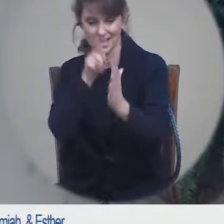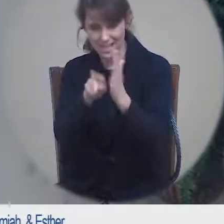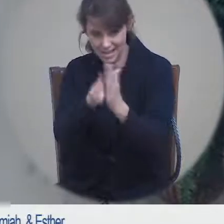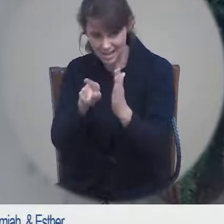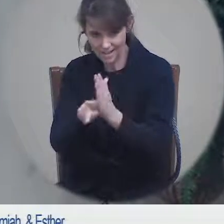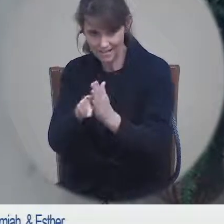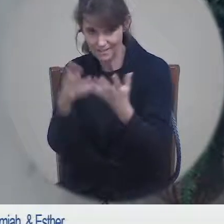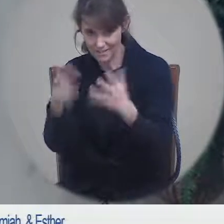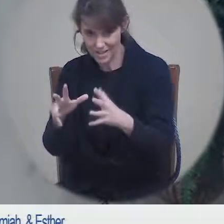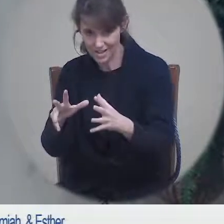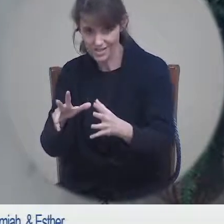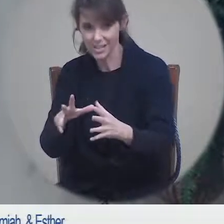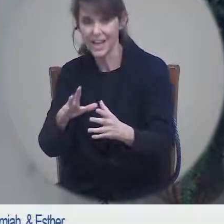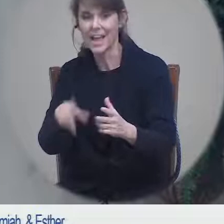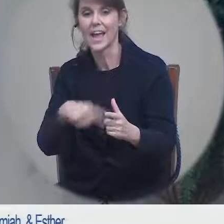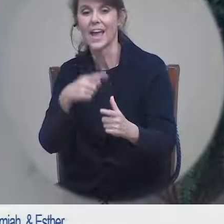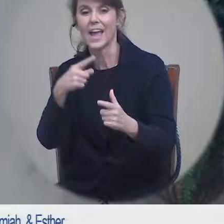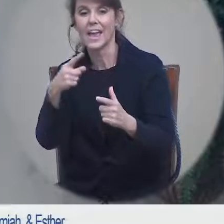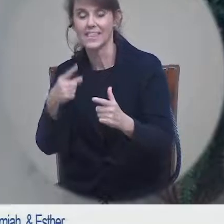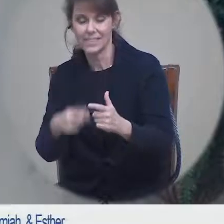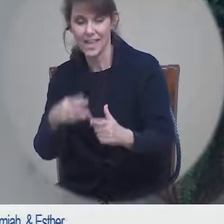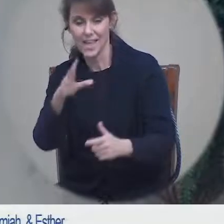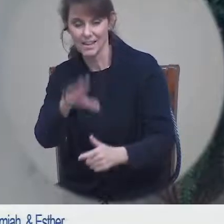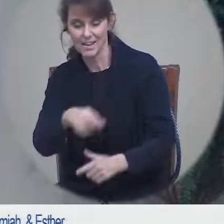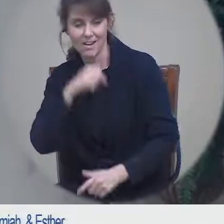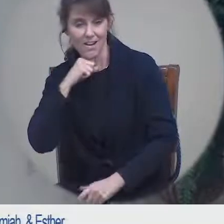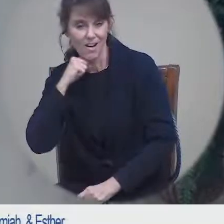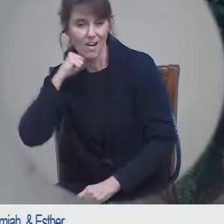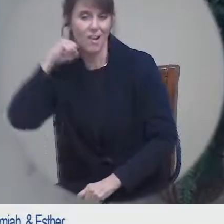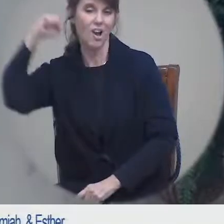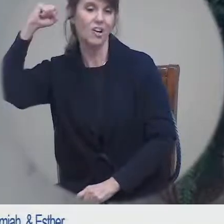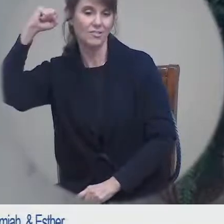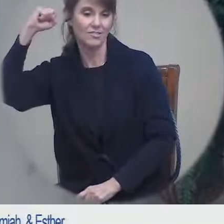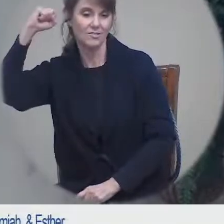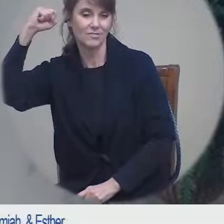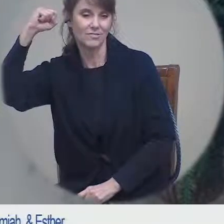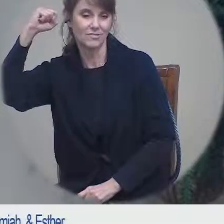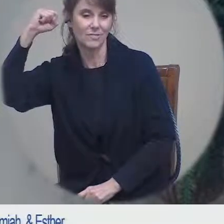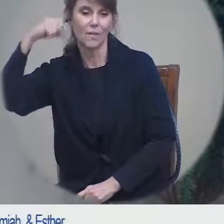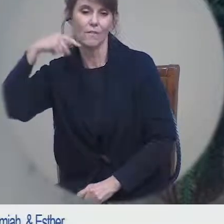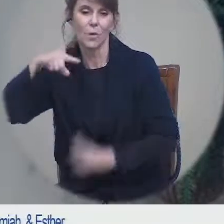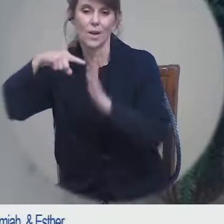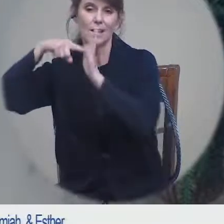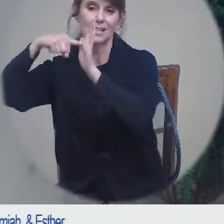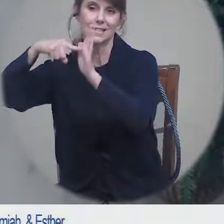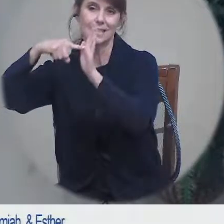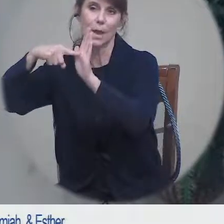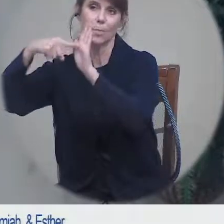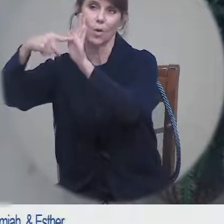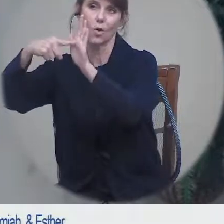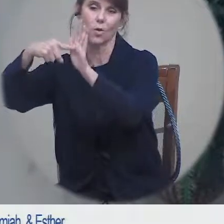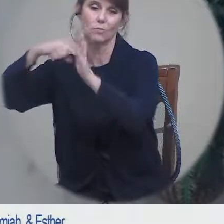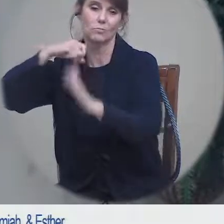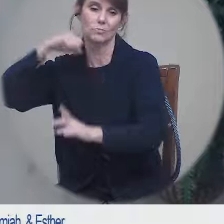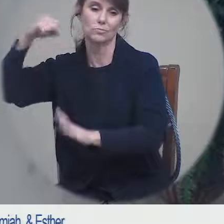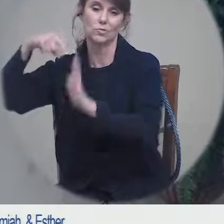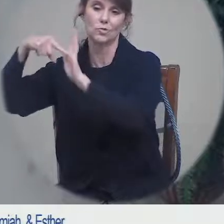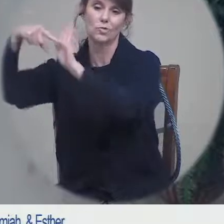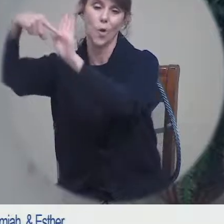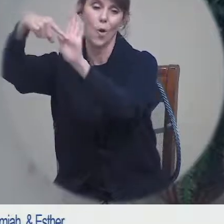hung or impaled, really, as an object lesson to signify their death. And I want you to